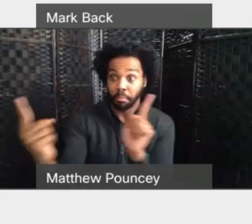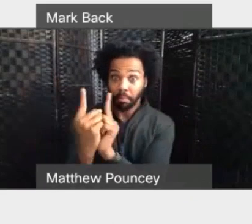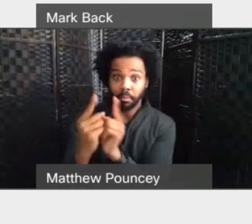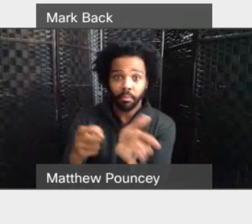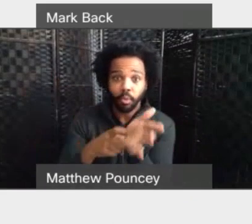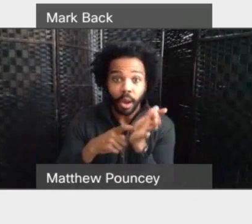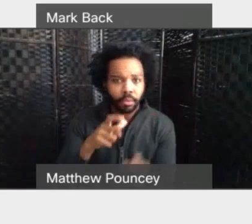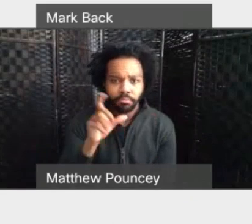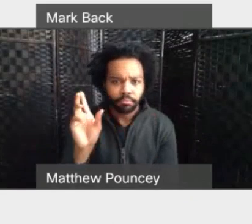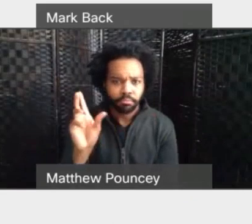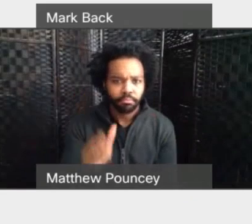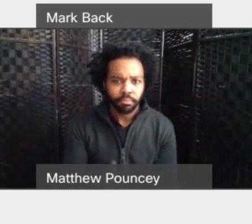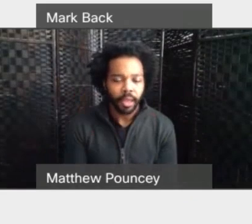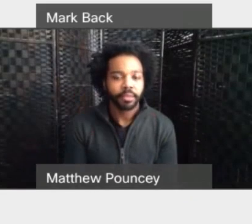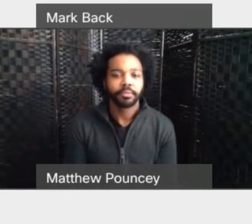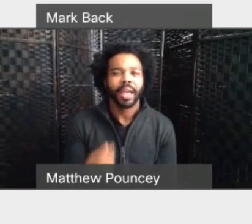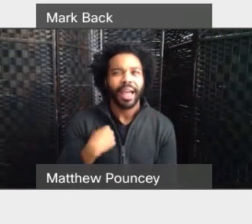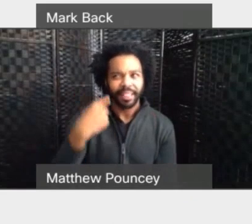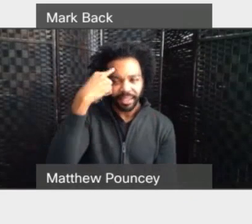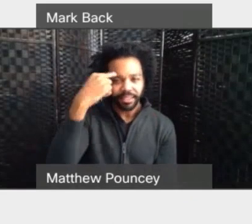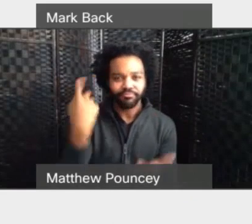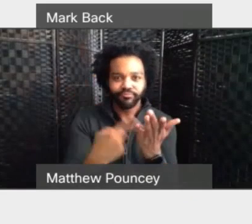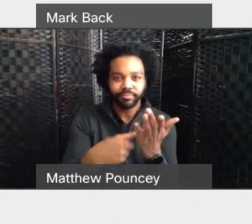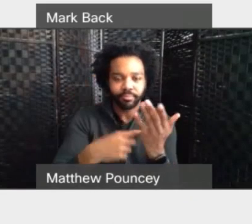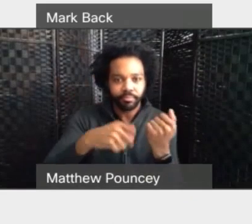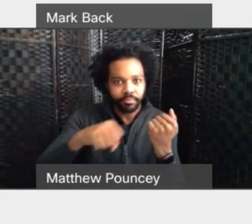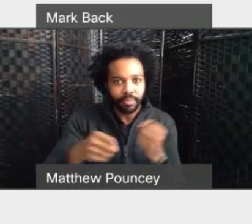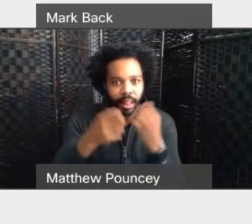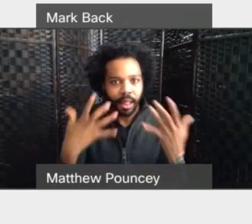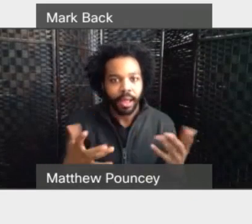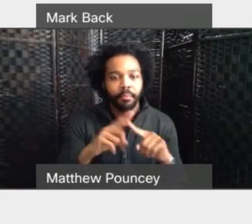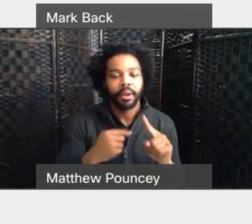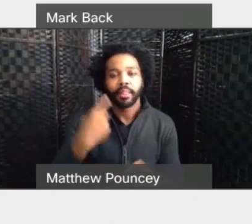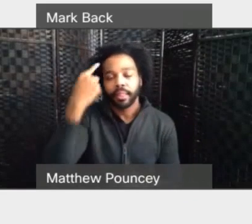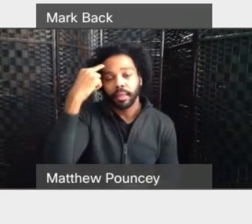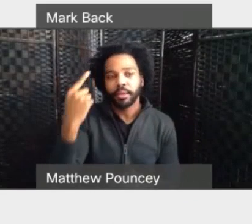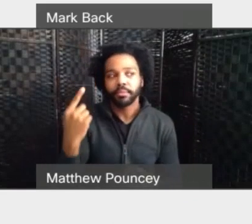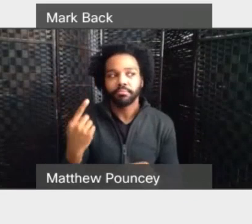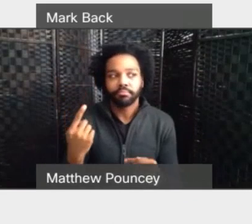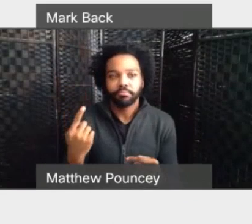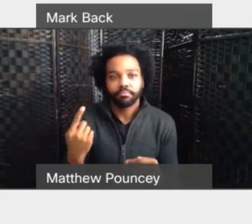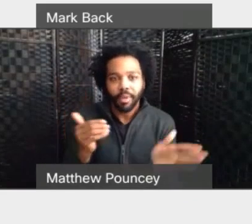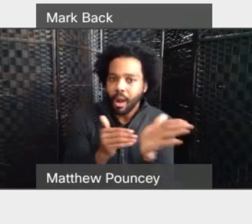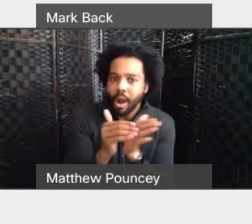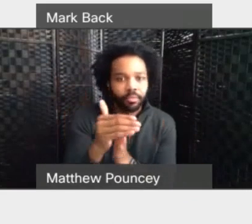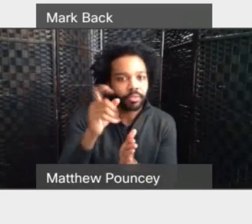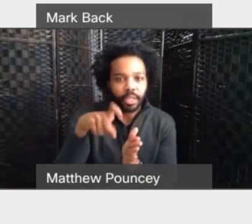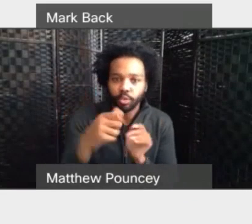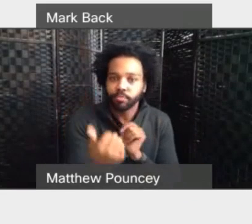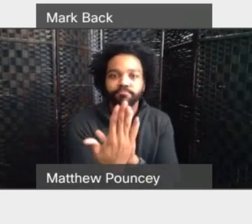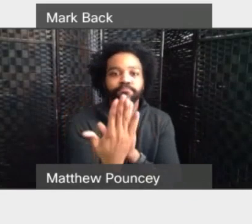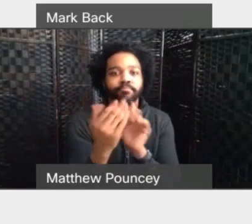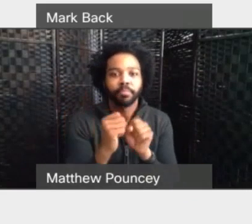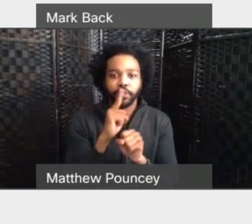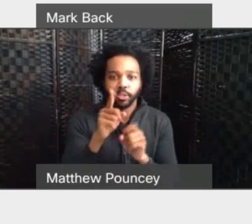So I think we've addressed this a lot, but I think it's essential that we address it as often as necessary to make sure that people are